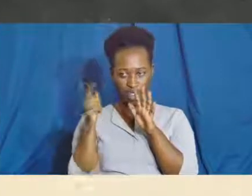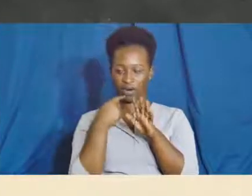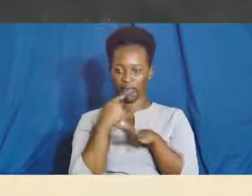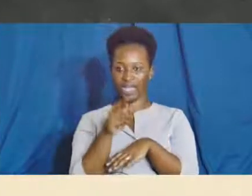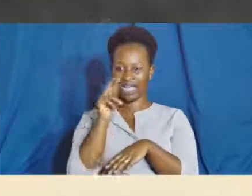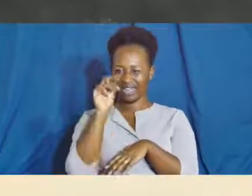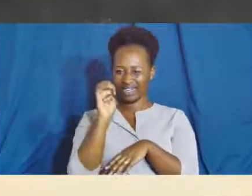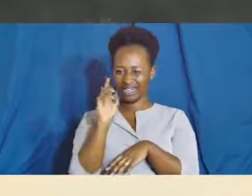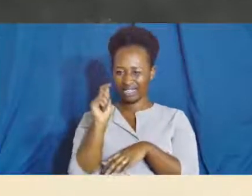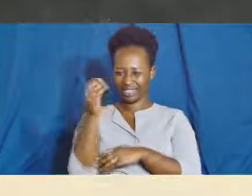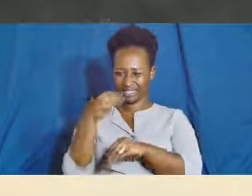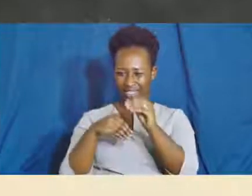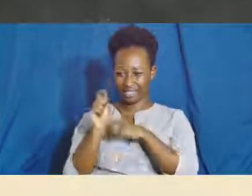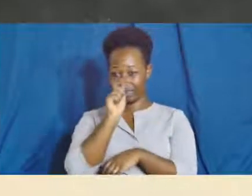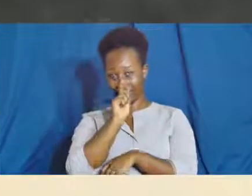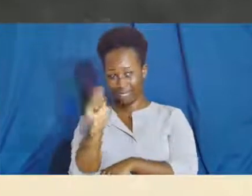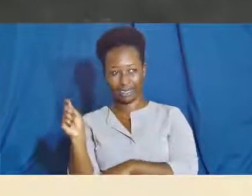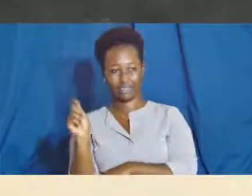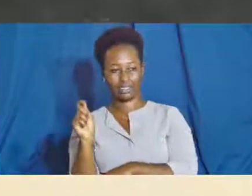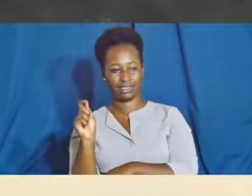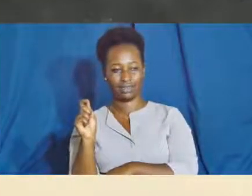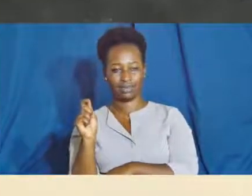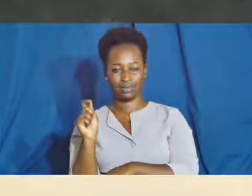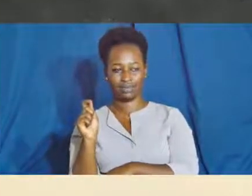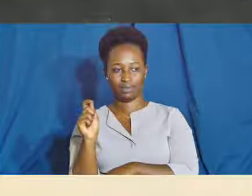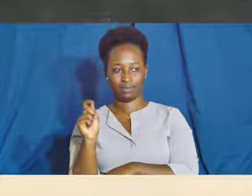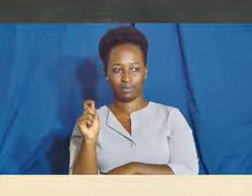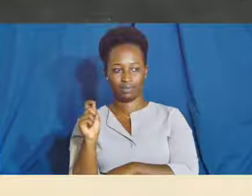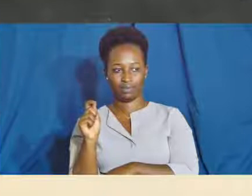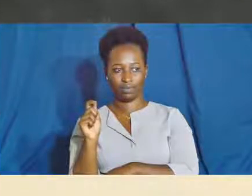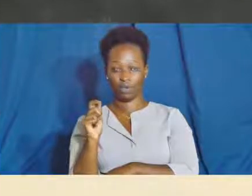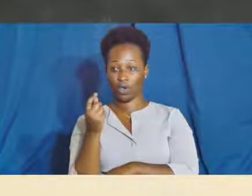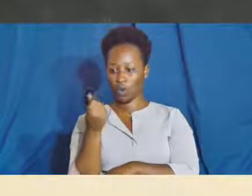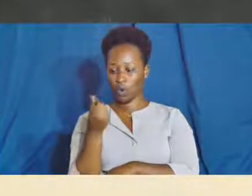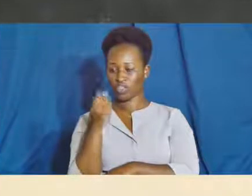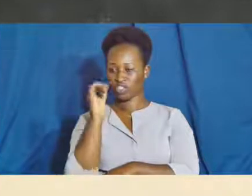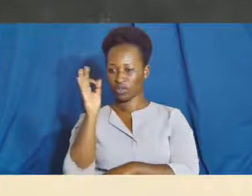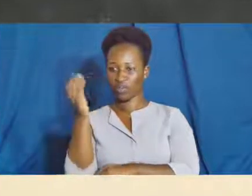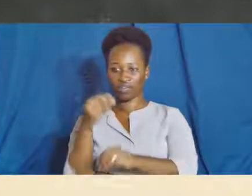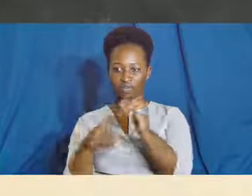sales minus, that is less, cost of sales.